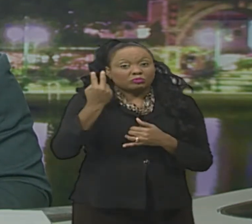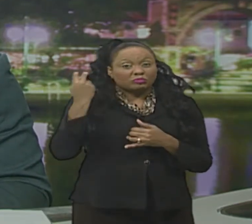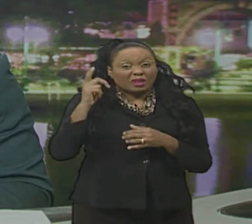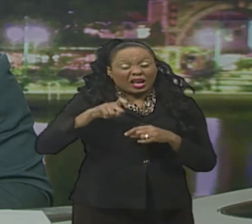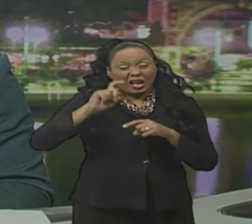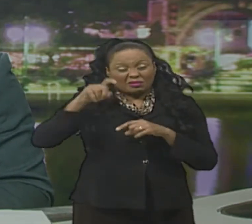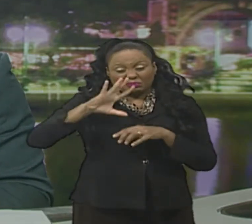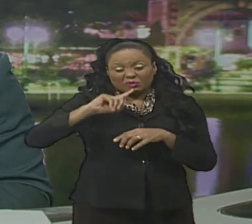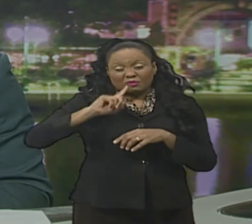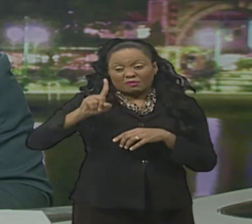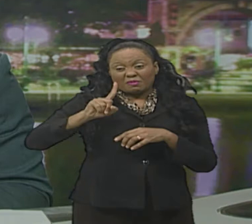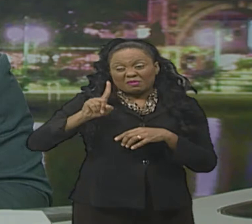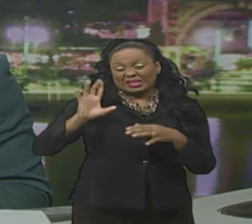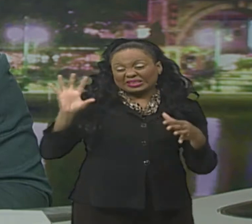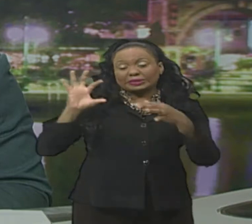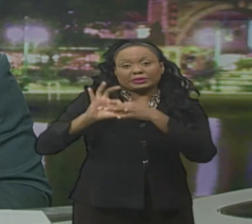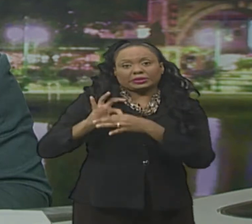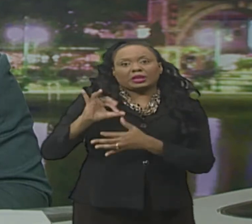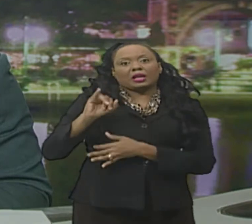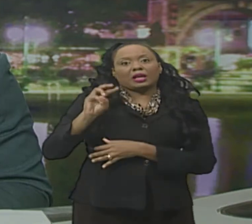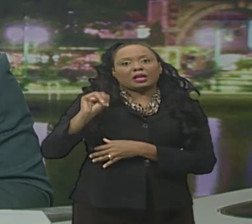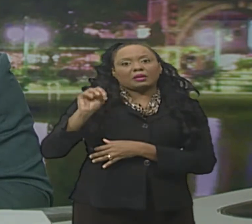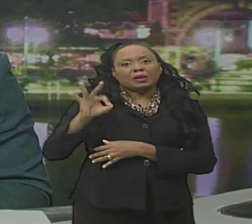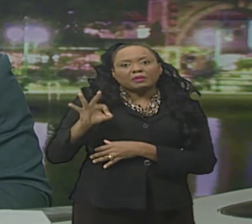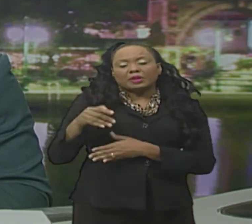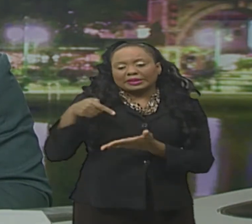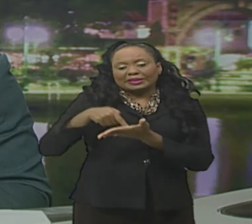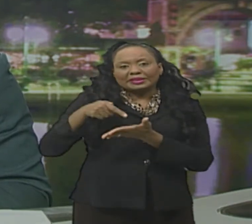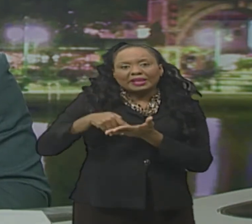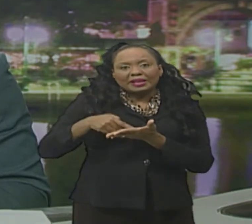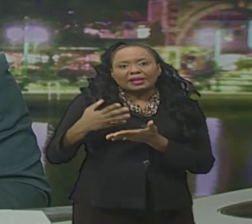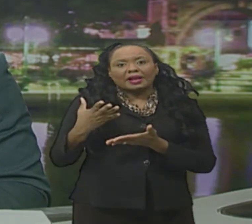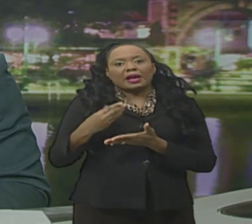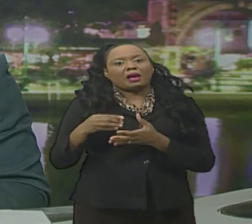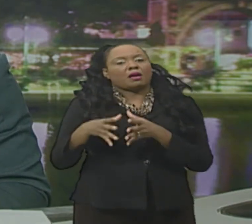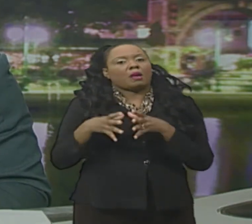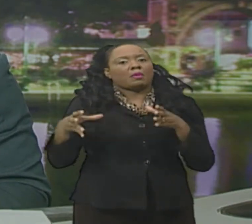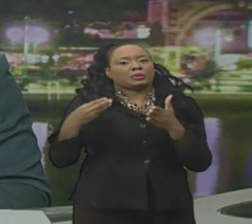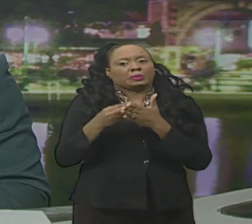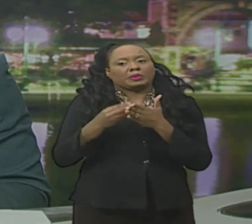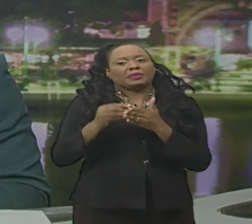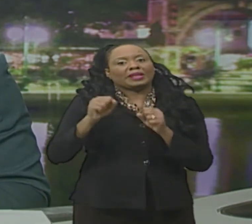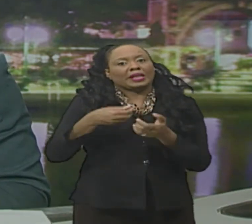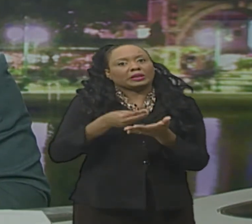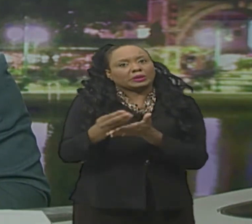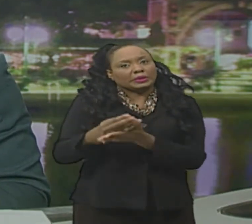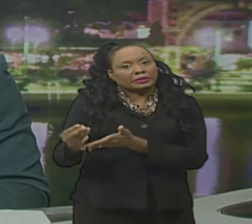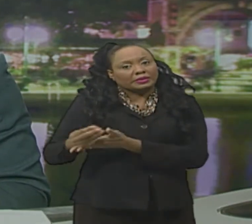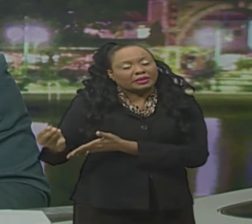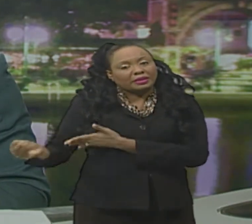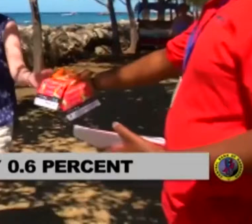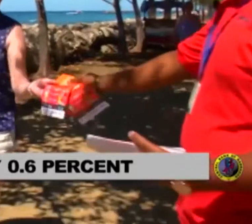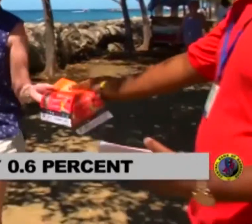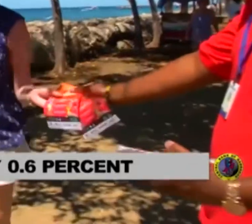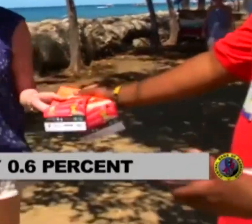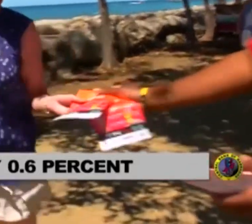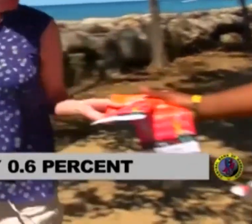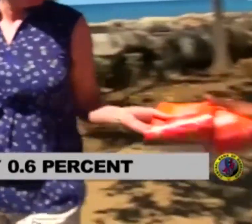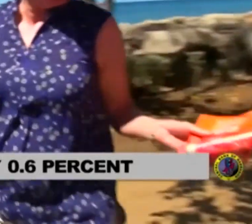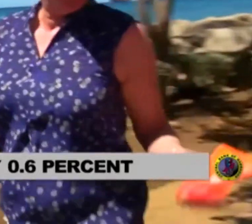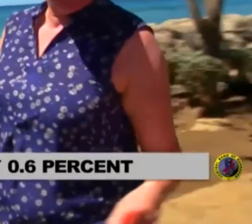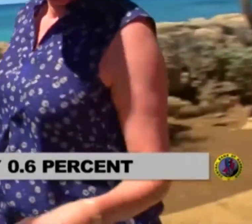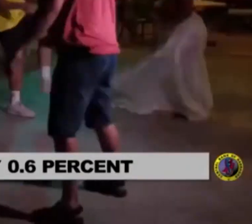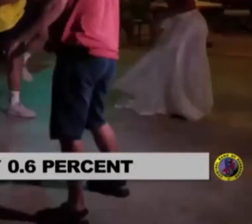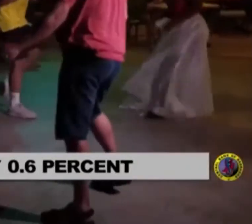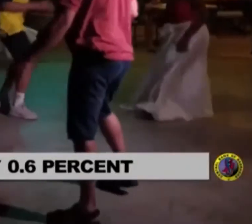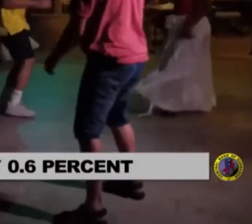IMF program, the selective debt payment default, and the overall budgetary measures. Tourist arrivals for the first half